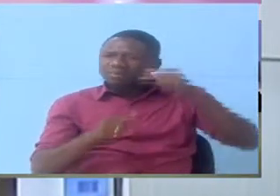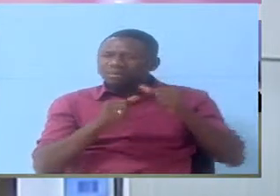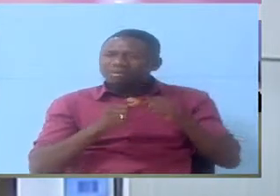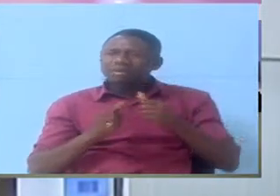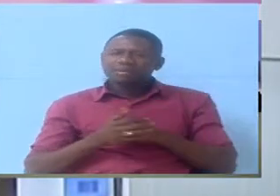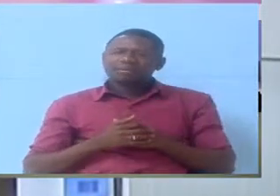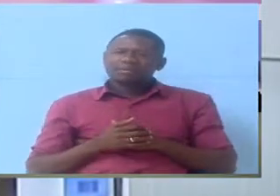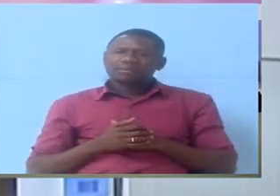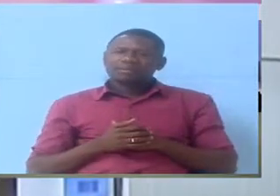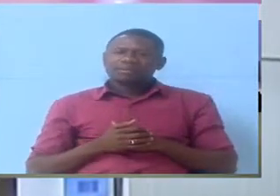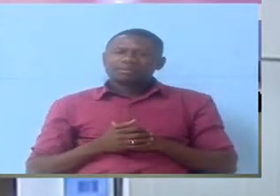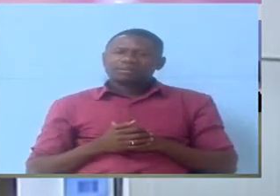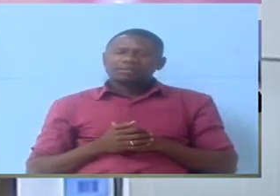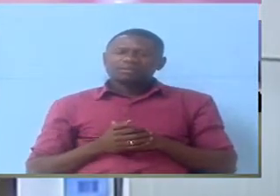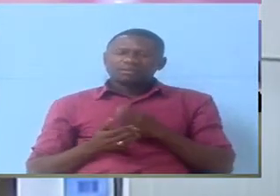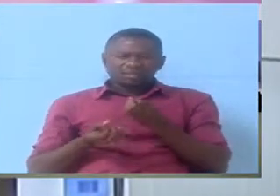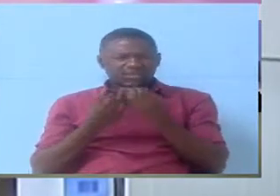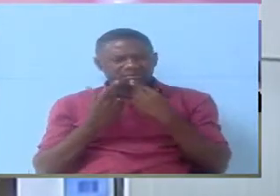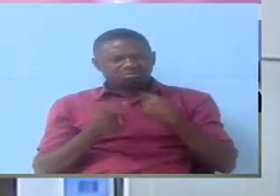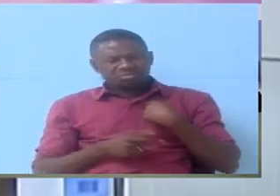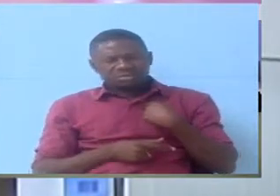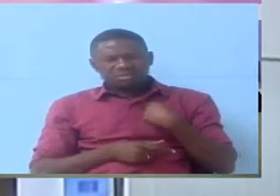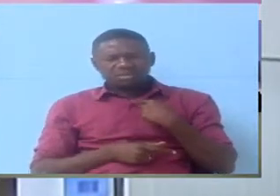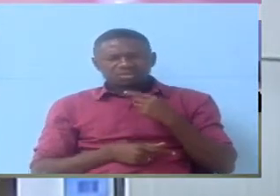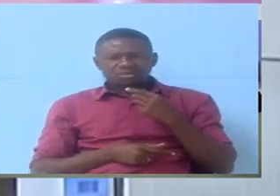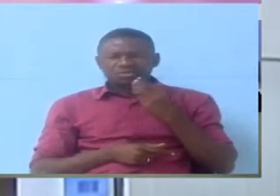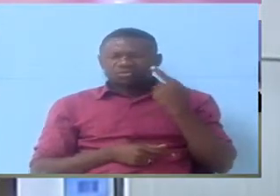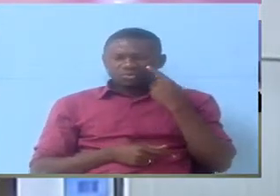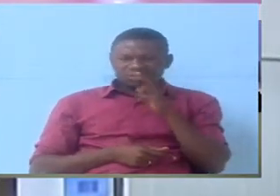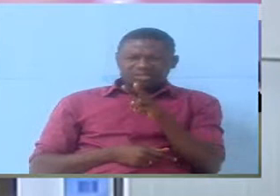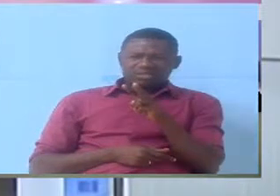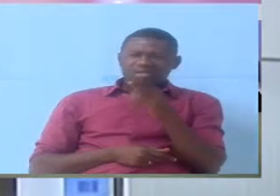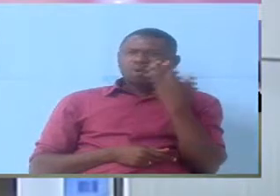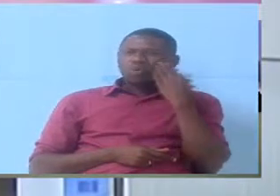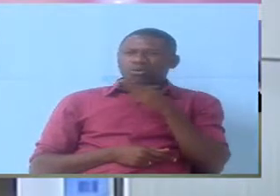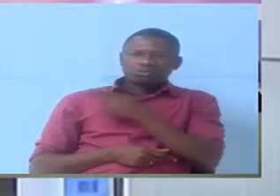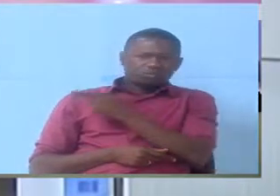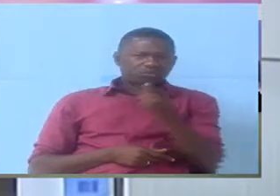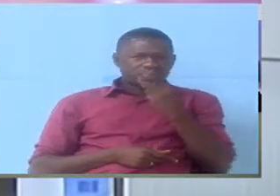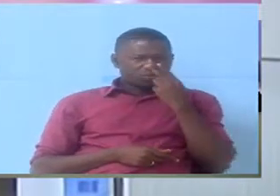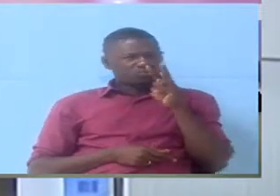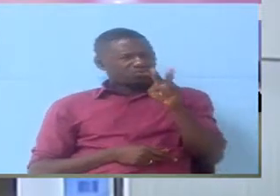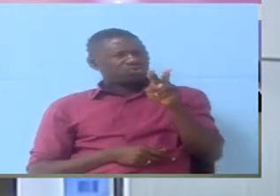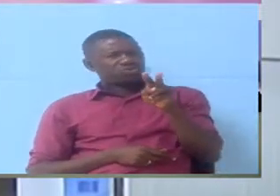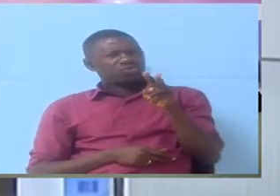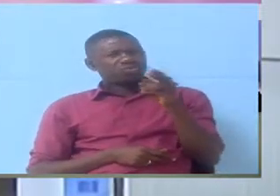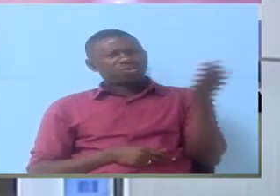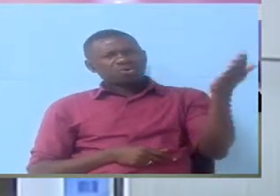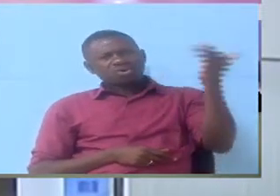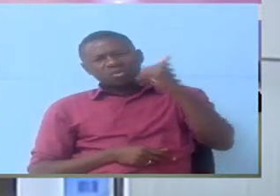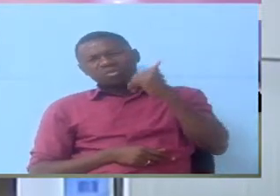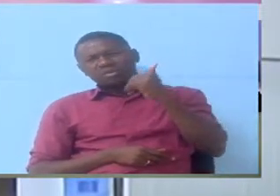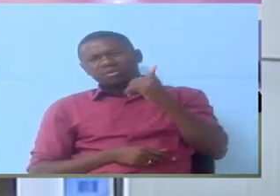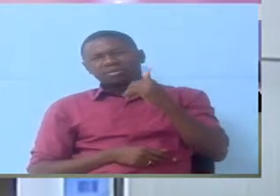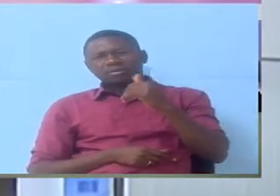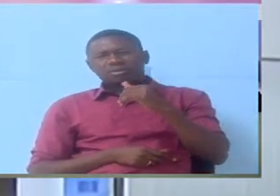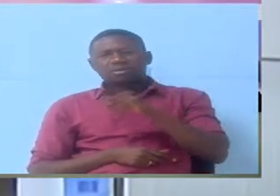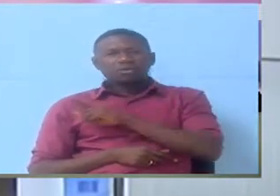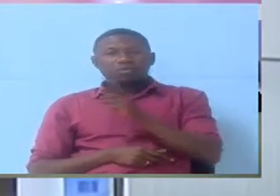ya mutale. He said to me, you see, when we saw you coming. Akonyen ko bringeje iba kanang. We